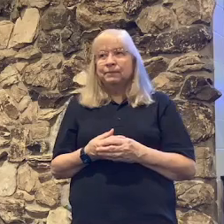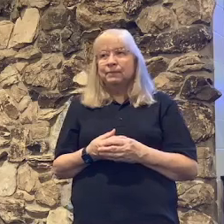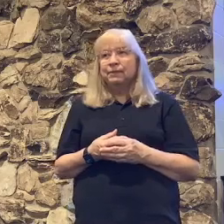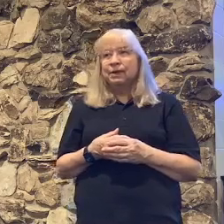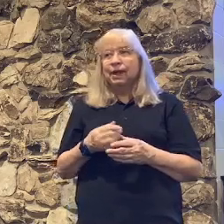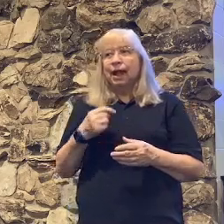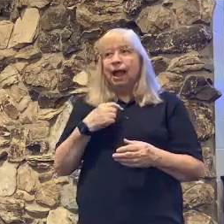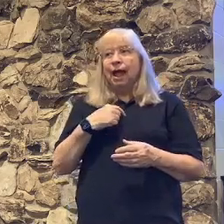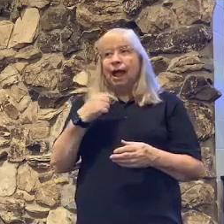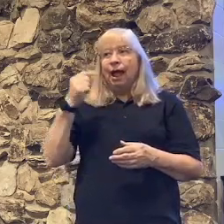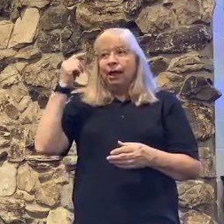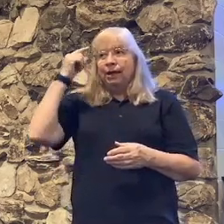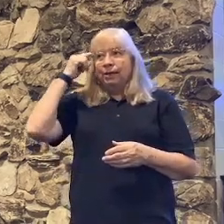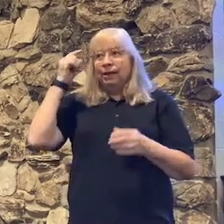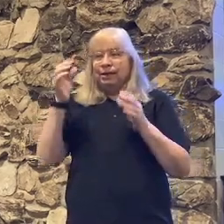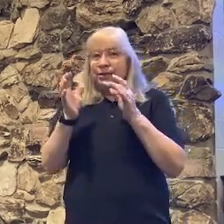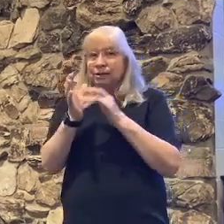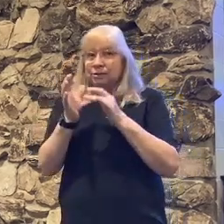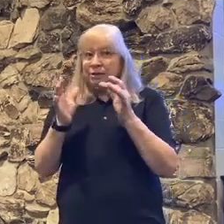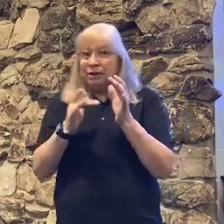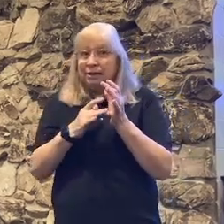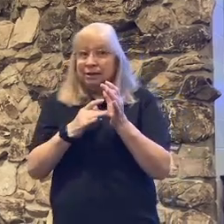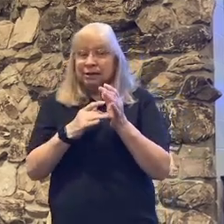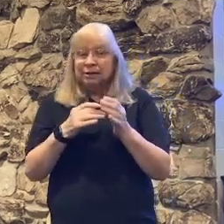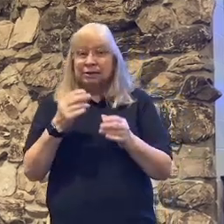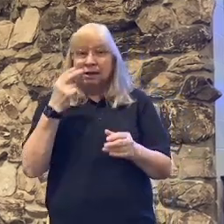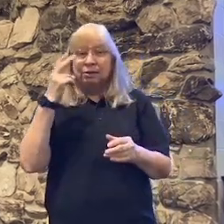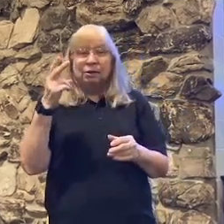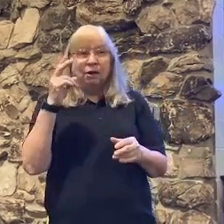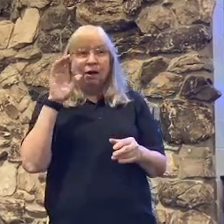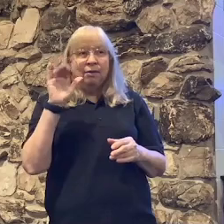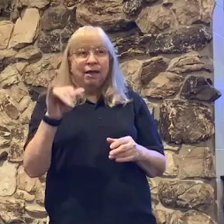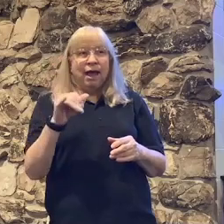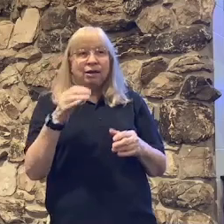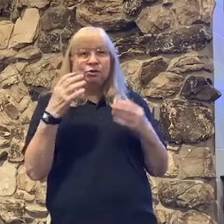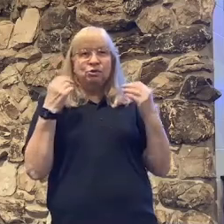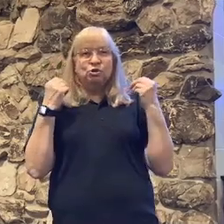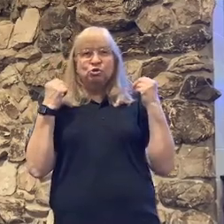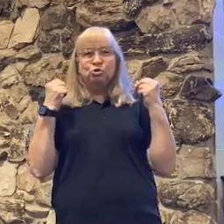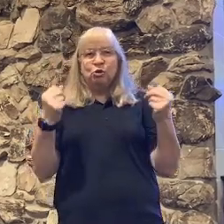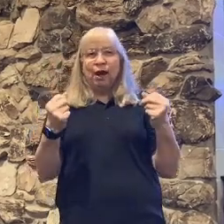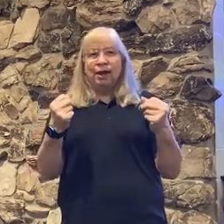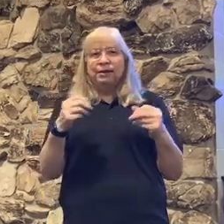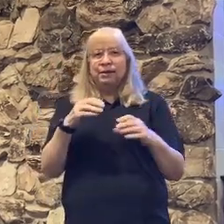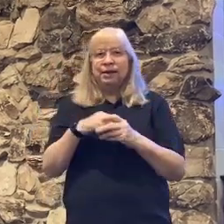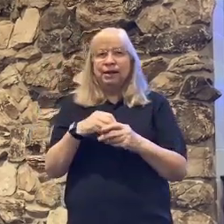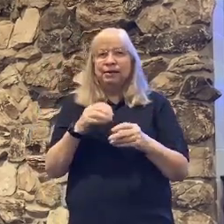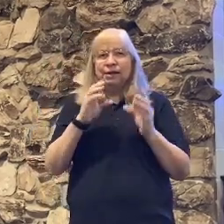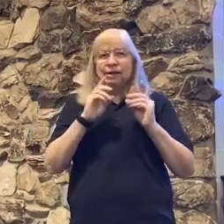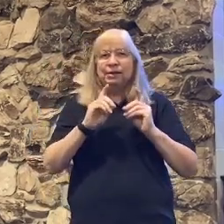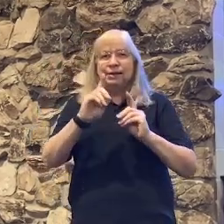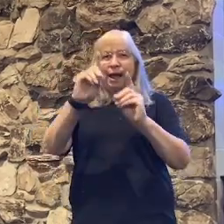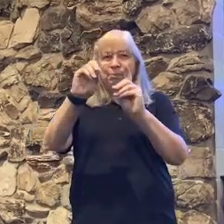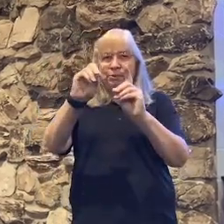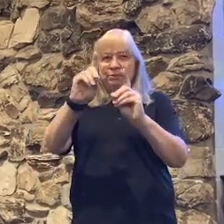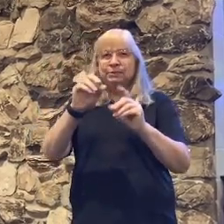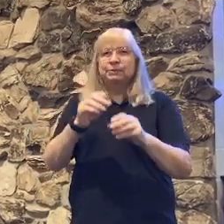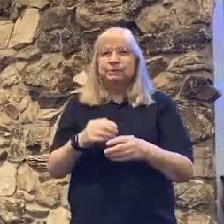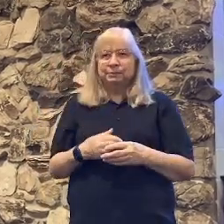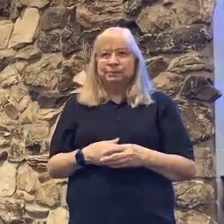I think Jesus saw that strength in the disciples.